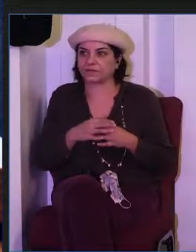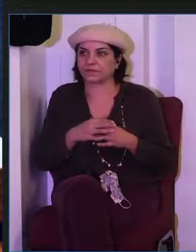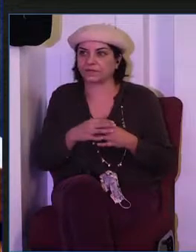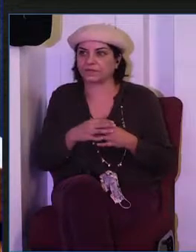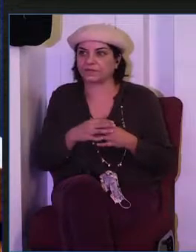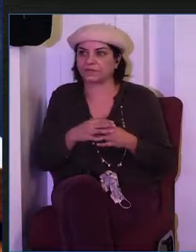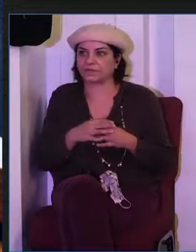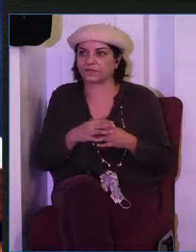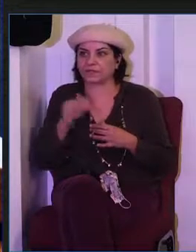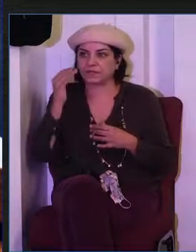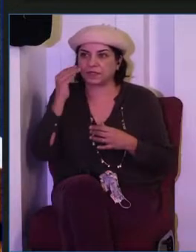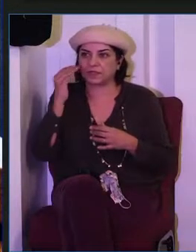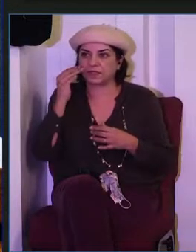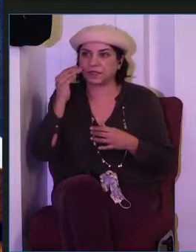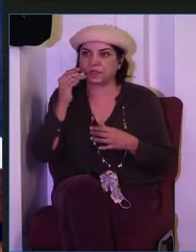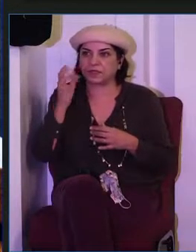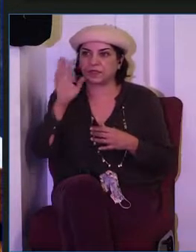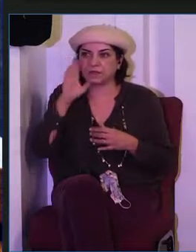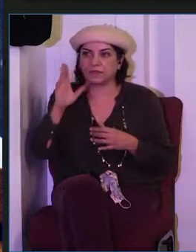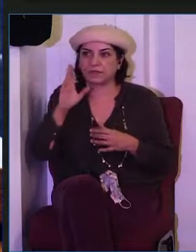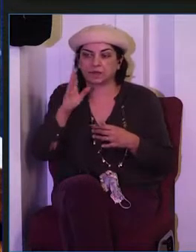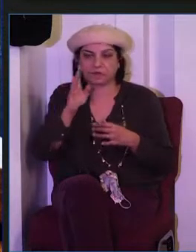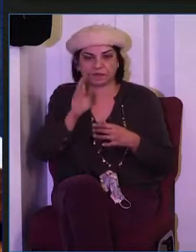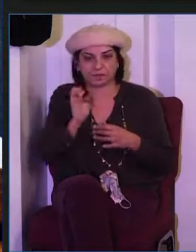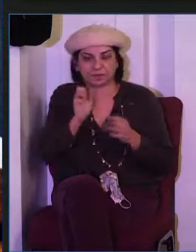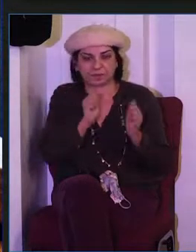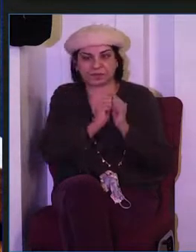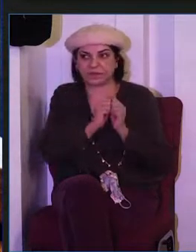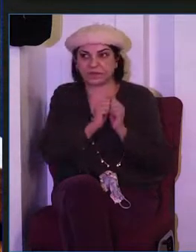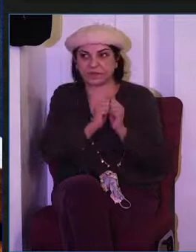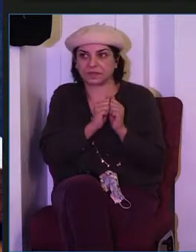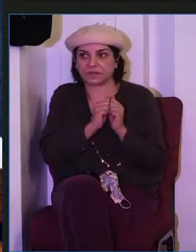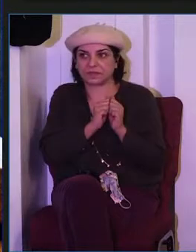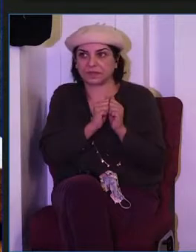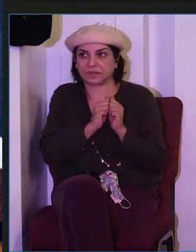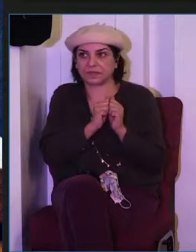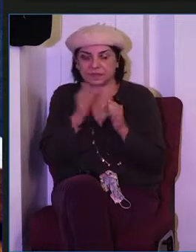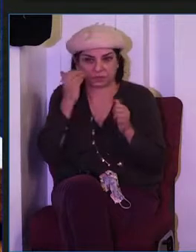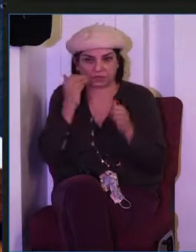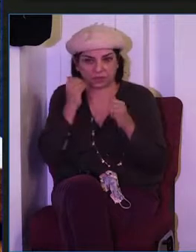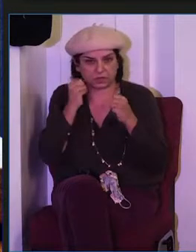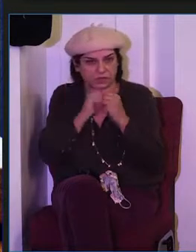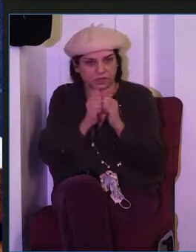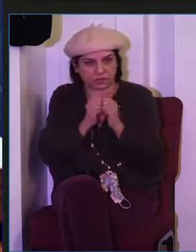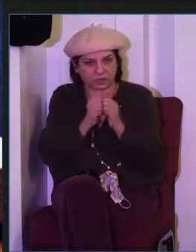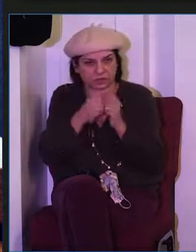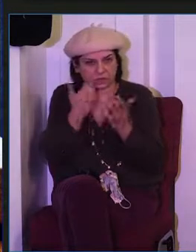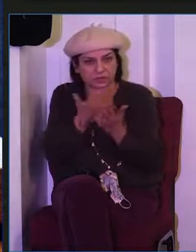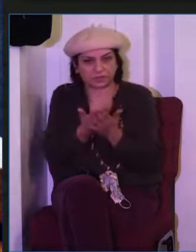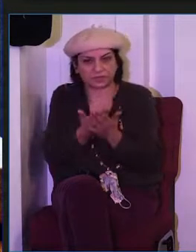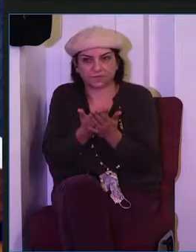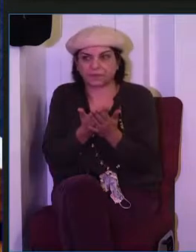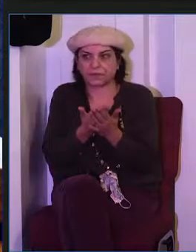Thomas, Lord, we don't know where you are going, so how can we know the